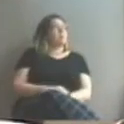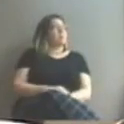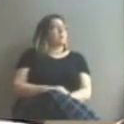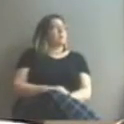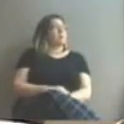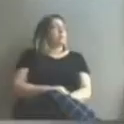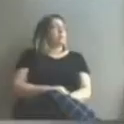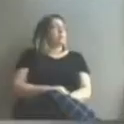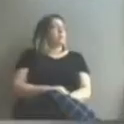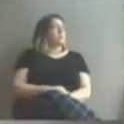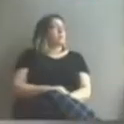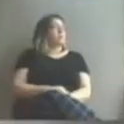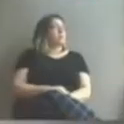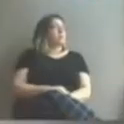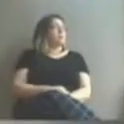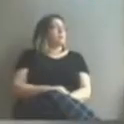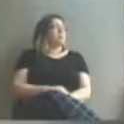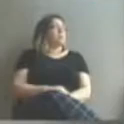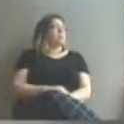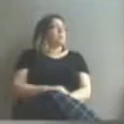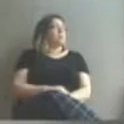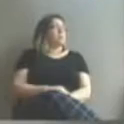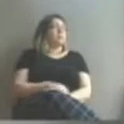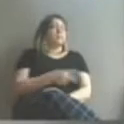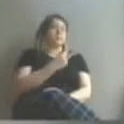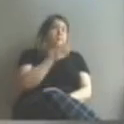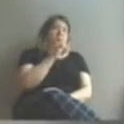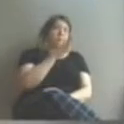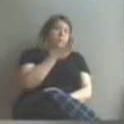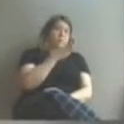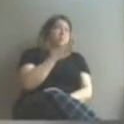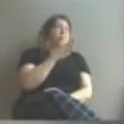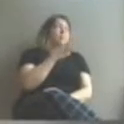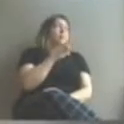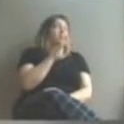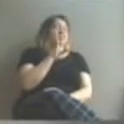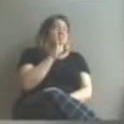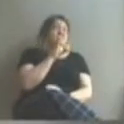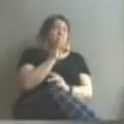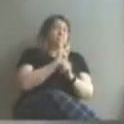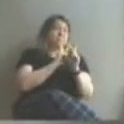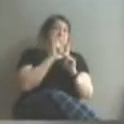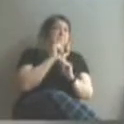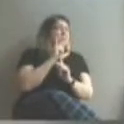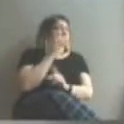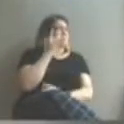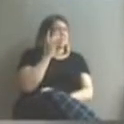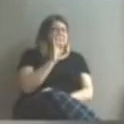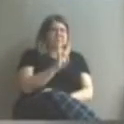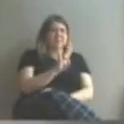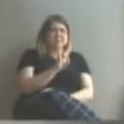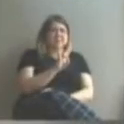so we have two job descriptions. You're gonna put seven people, and why seven?